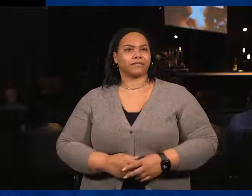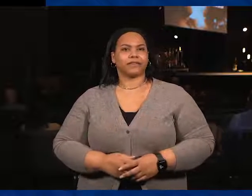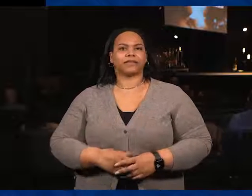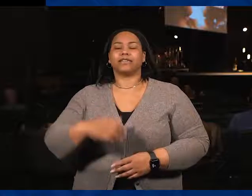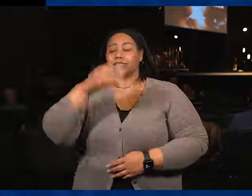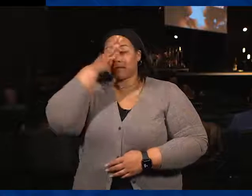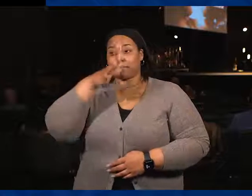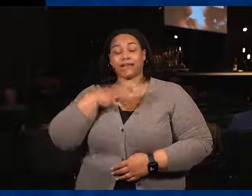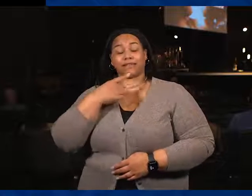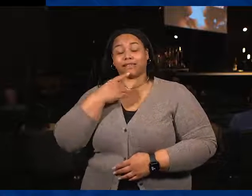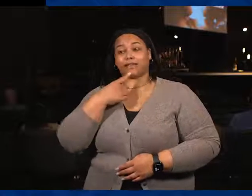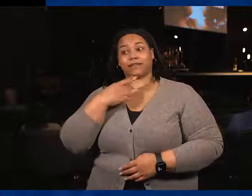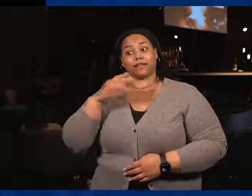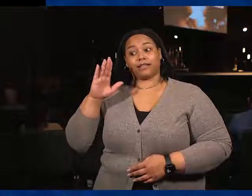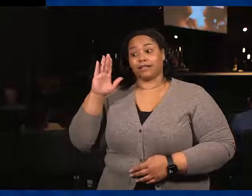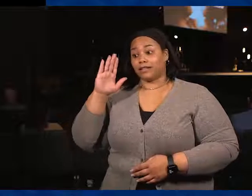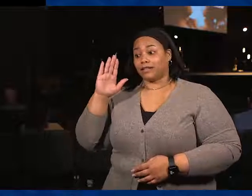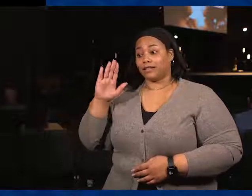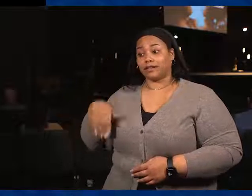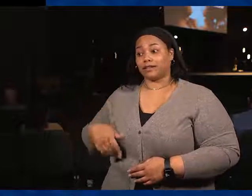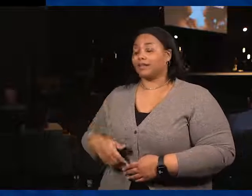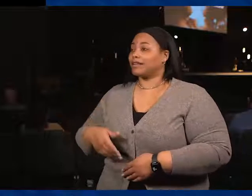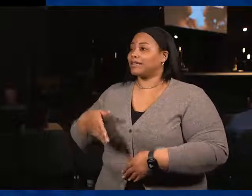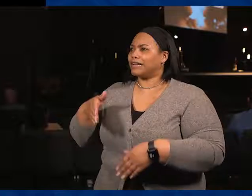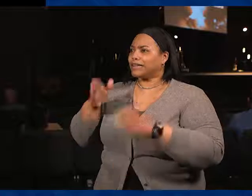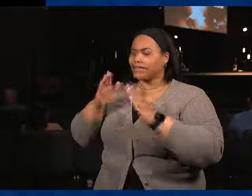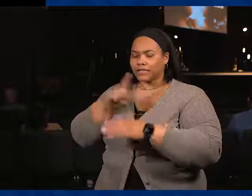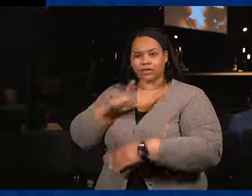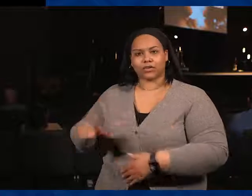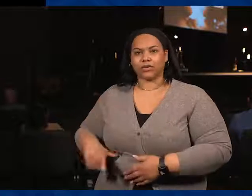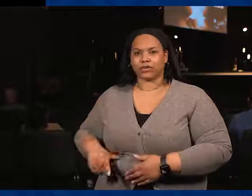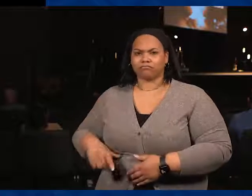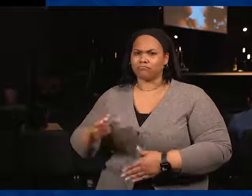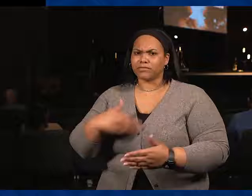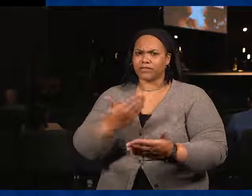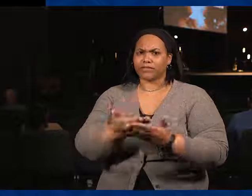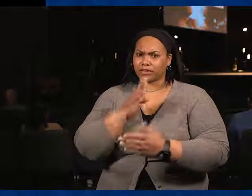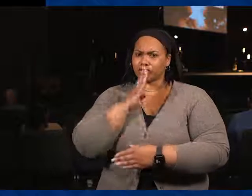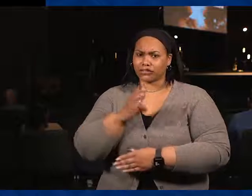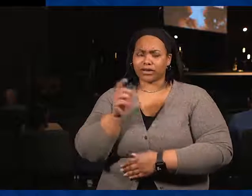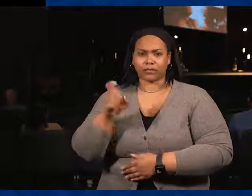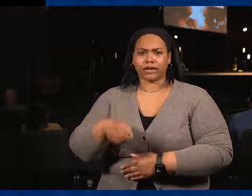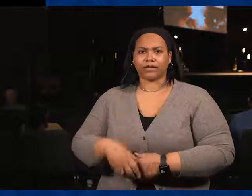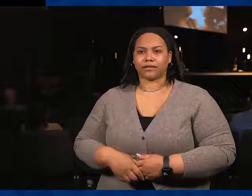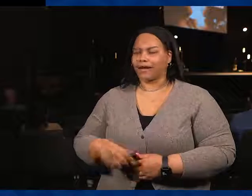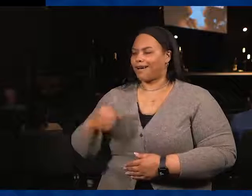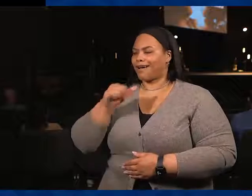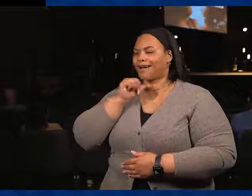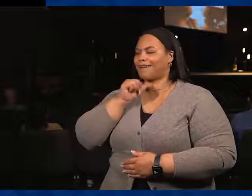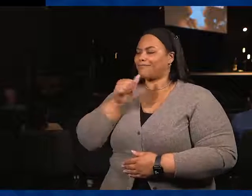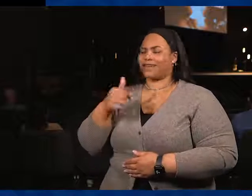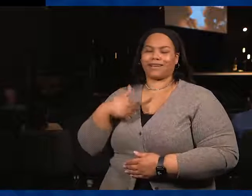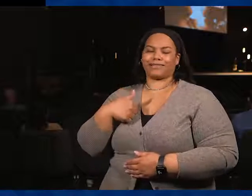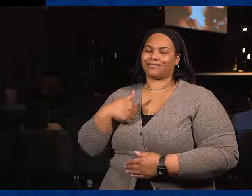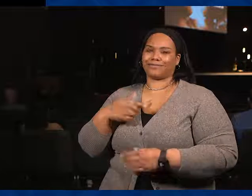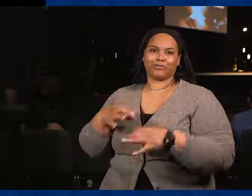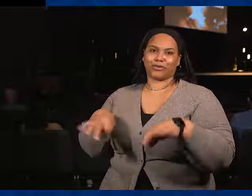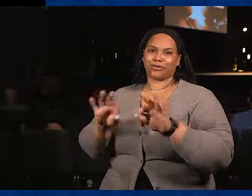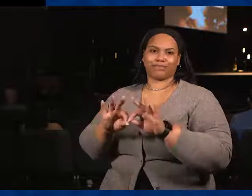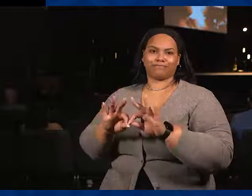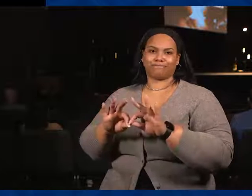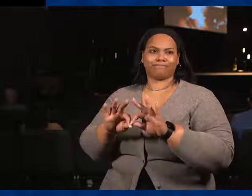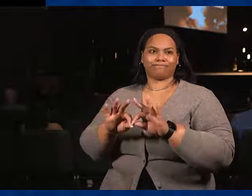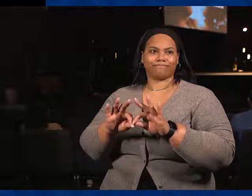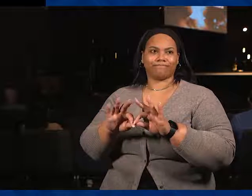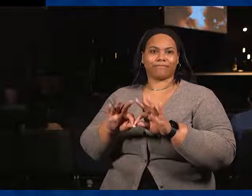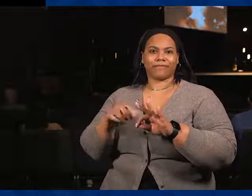Lord, let's get the facts straight. I know and you know that I'm unworthy, that I've sinned